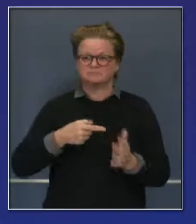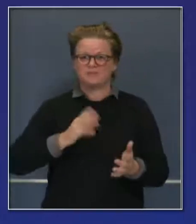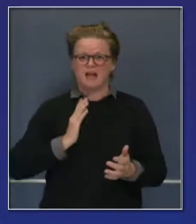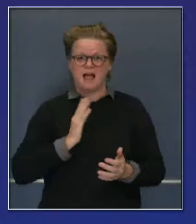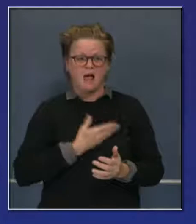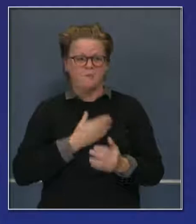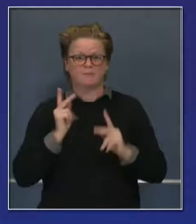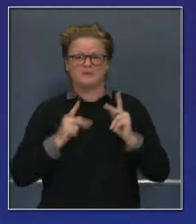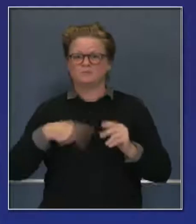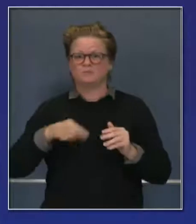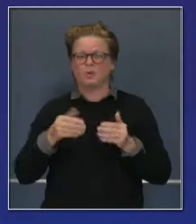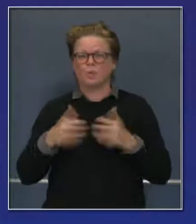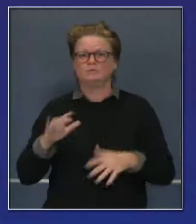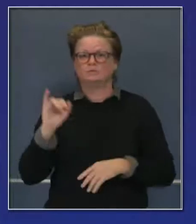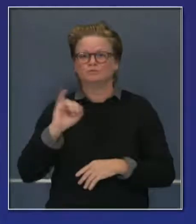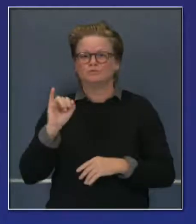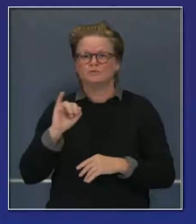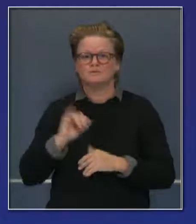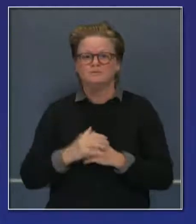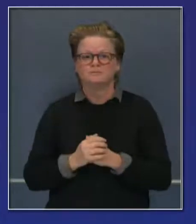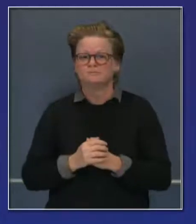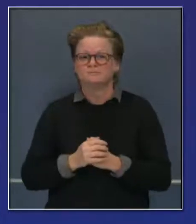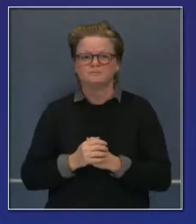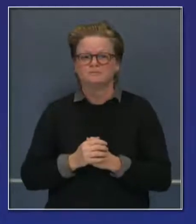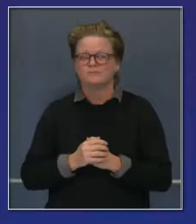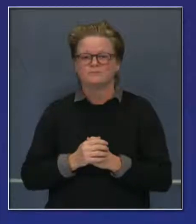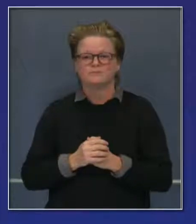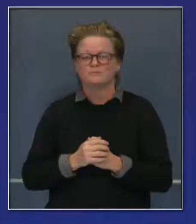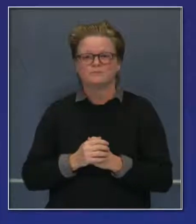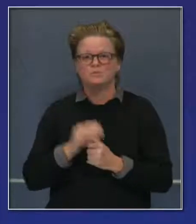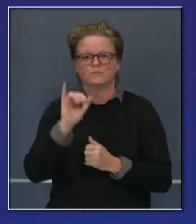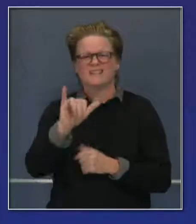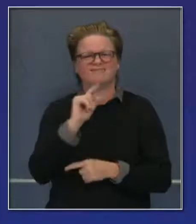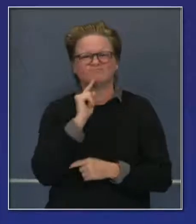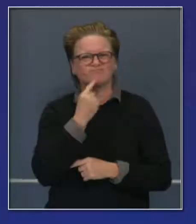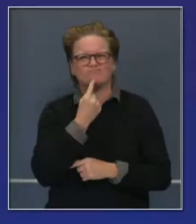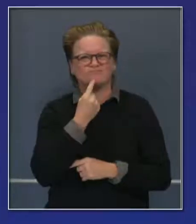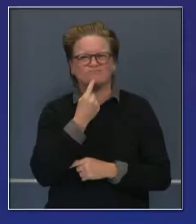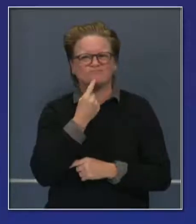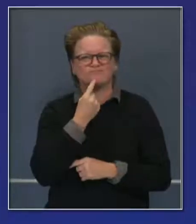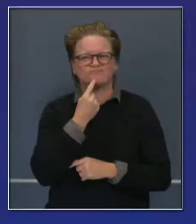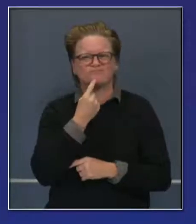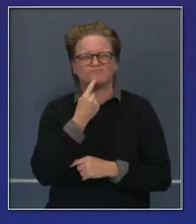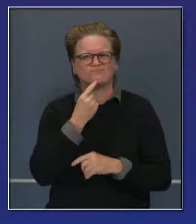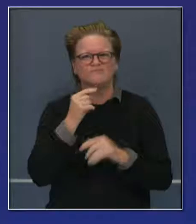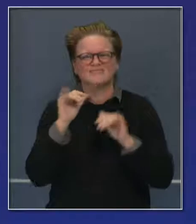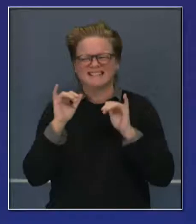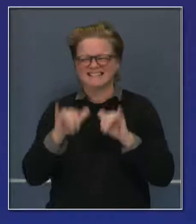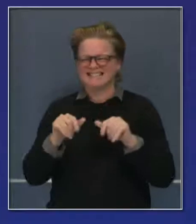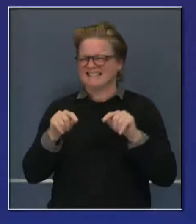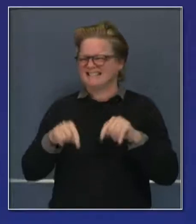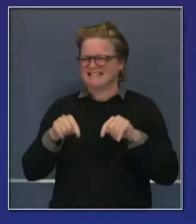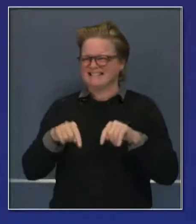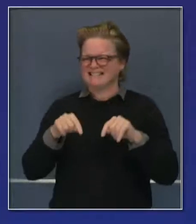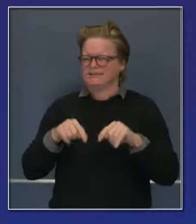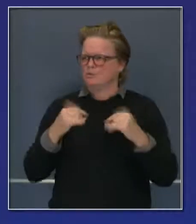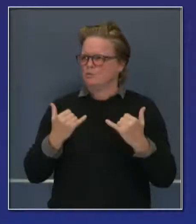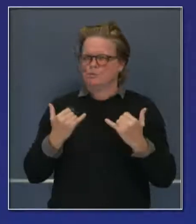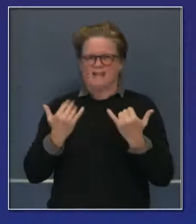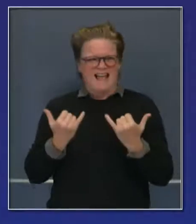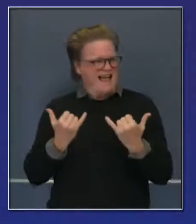out. These are jaw-dropping numbers. These are extraordinary times. Tomorrow's oral arguments are